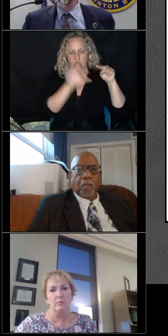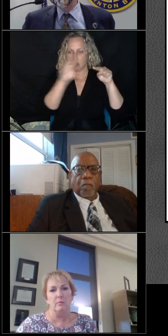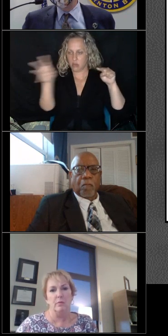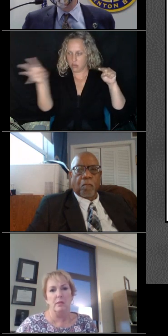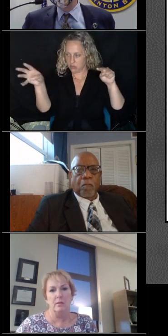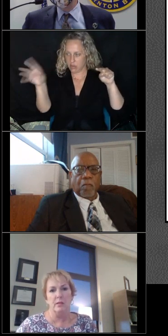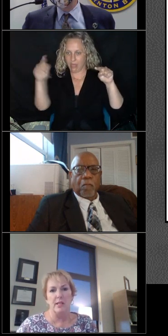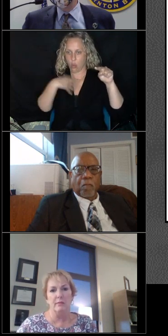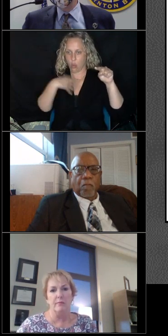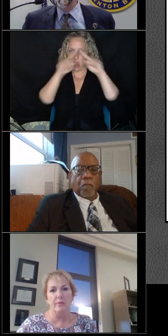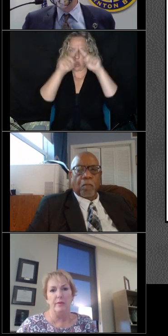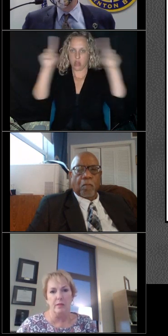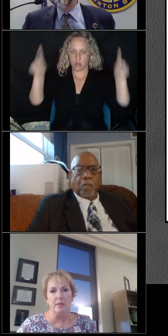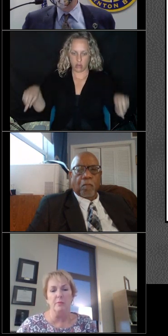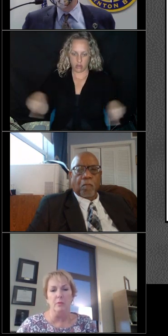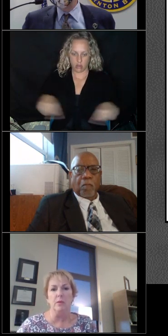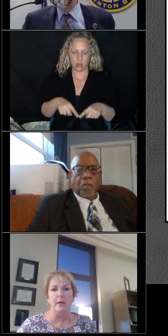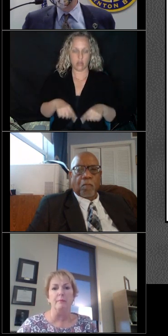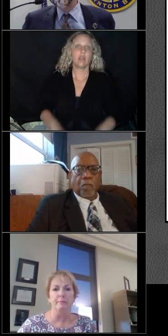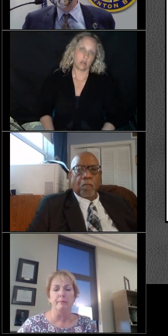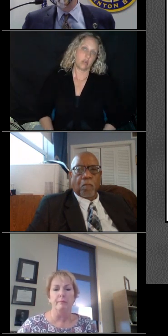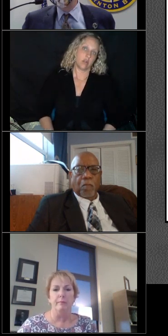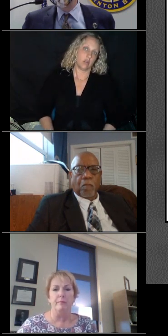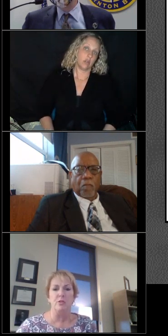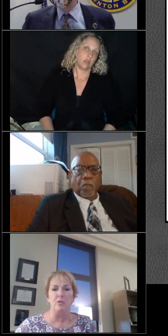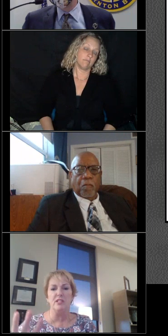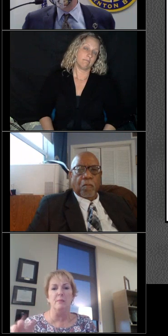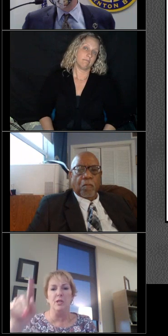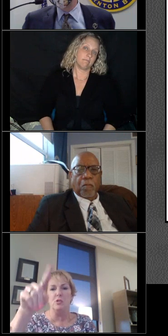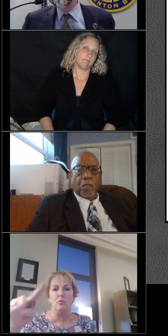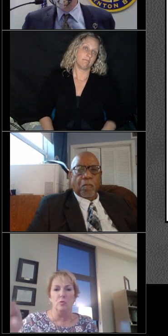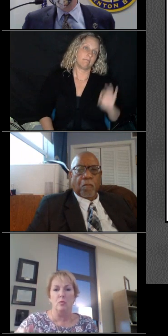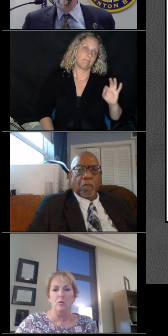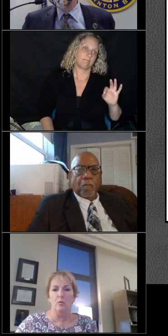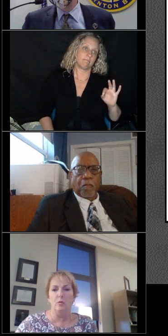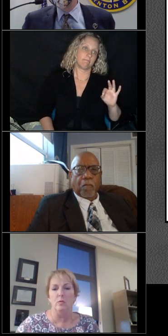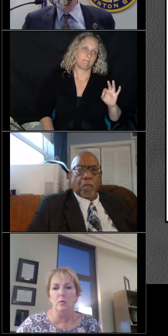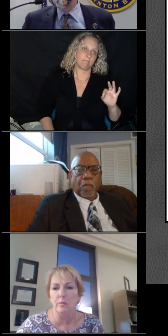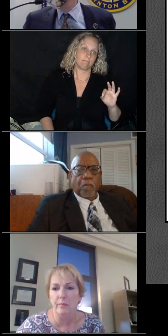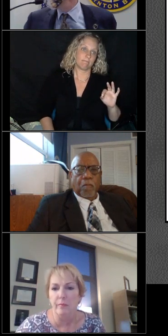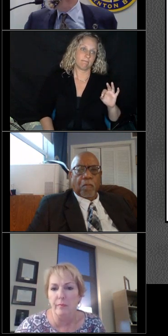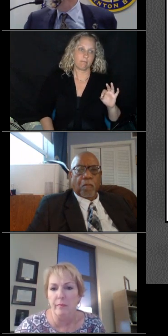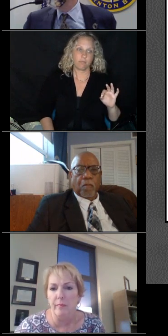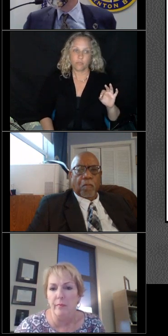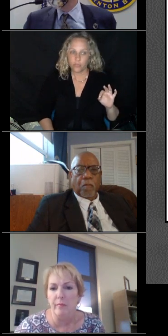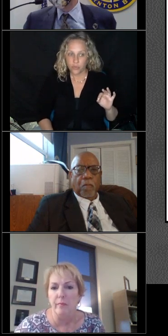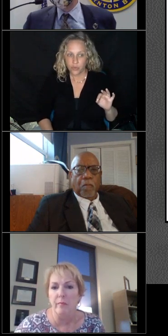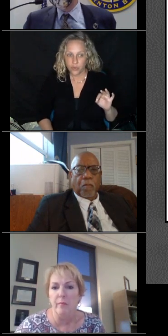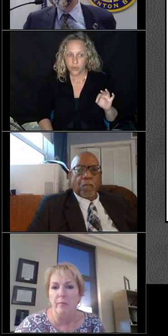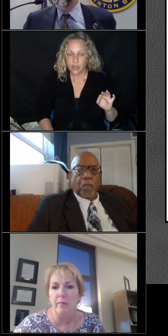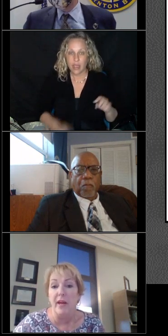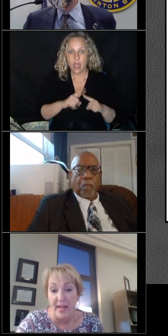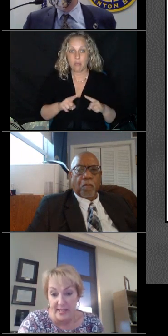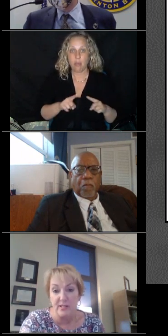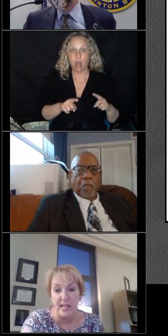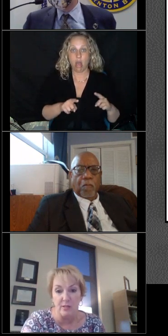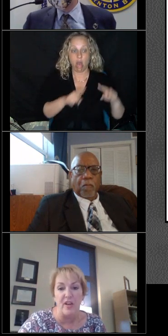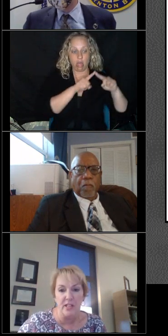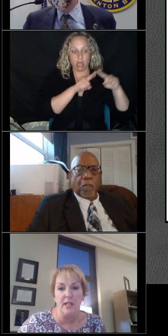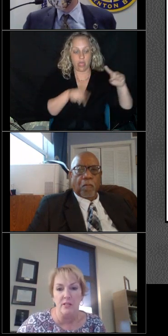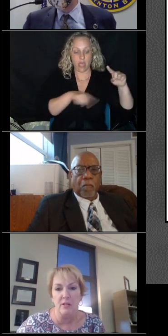it out? Yes. Is that acceptable? Okay. I remember to turn it east with the arrows. Yep, facing that's.